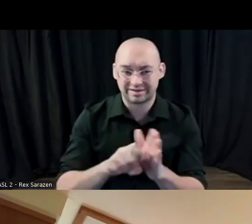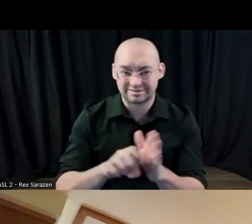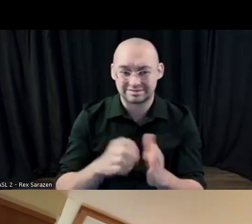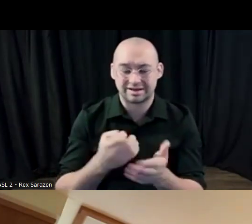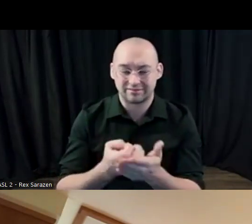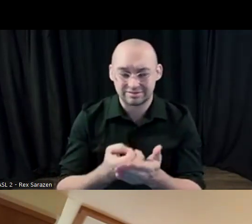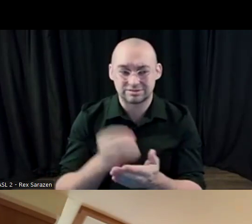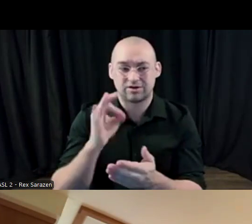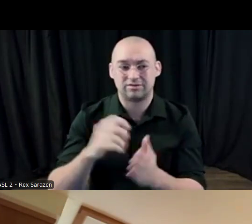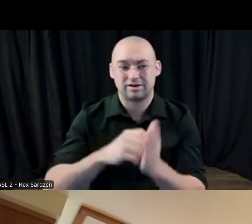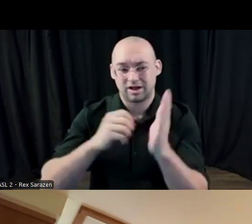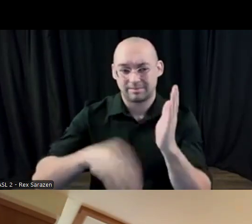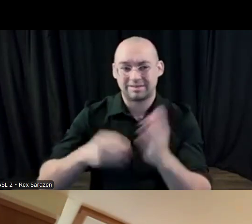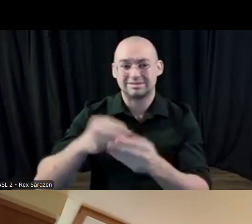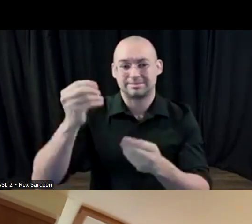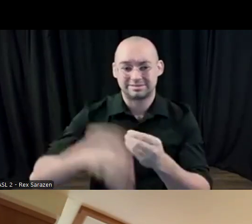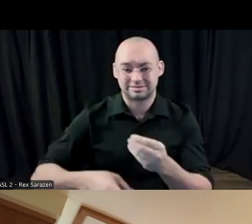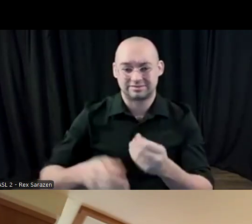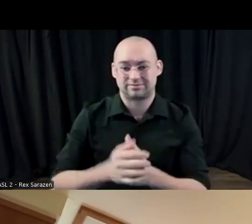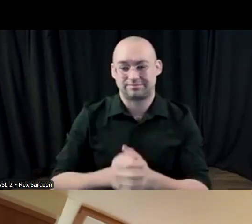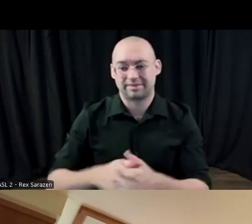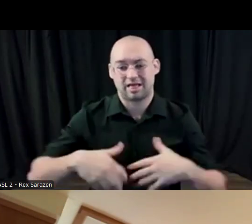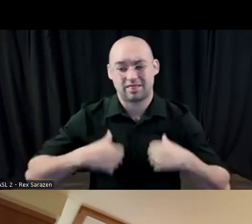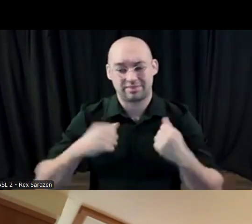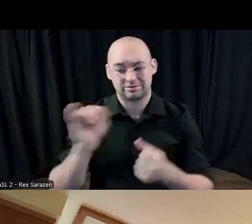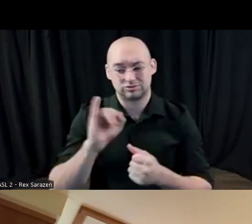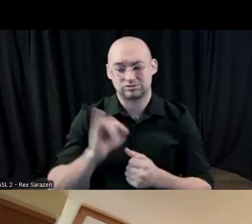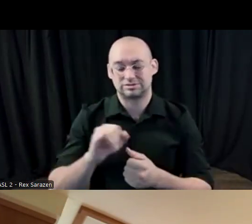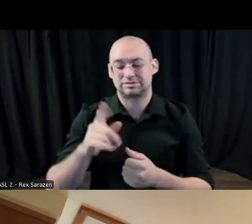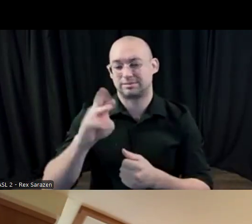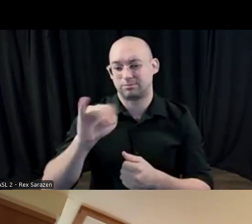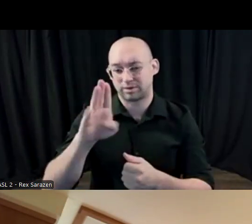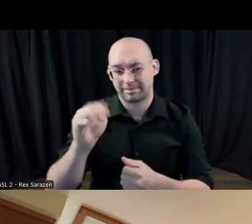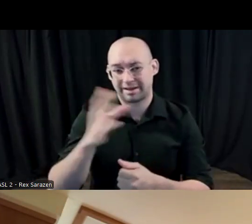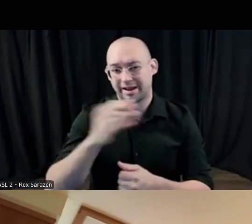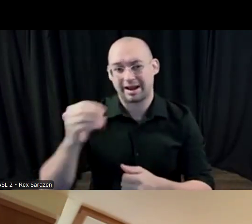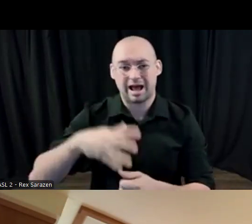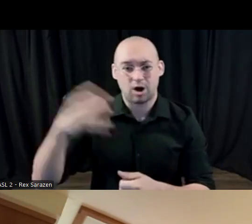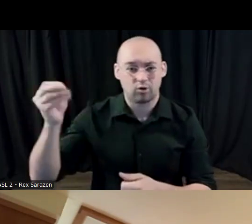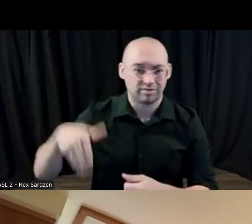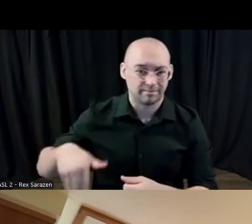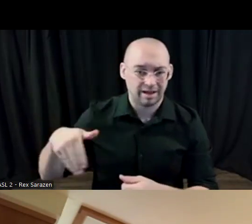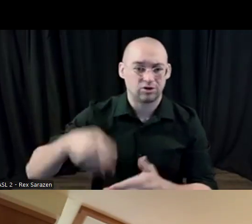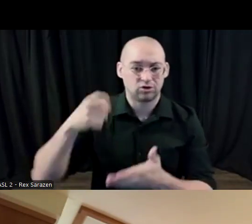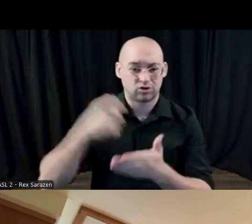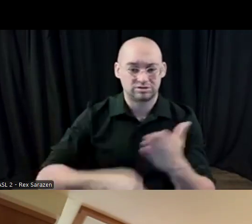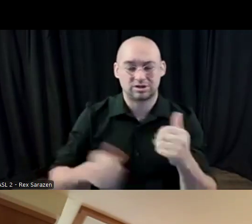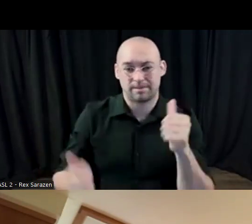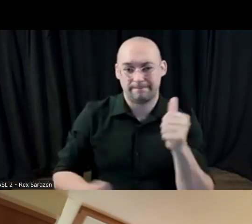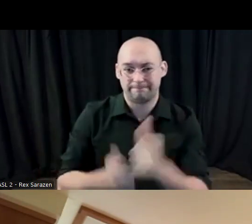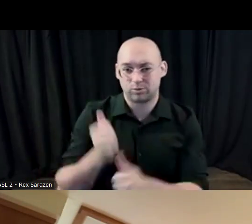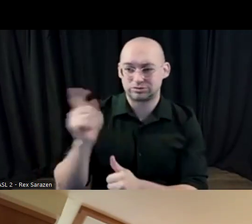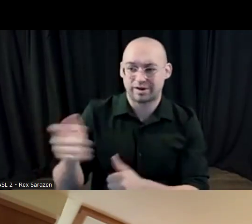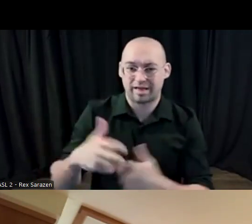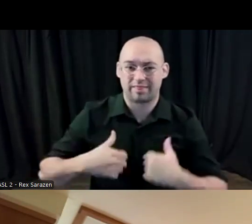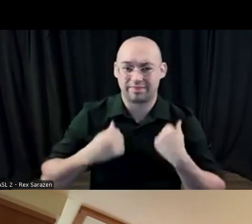health insurance premium and out-of-pocket costs. The majority of her health expenses are